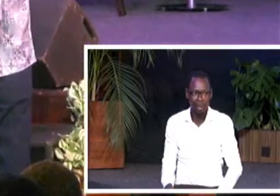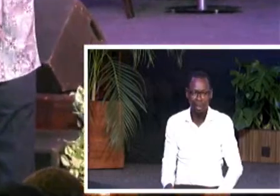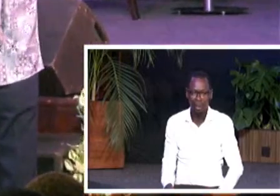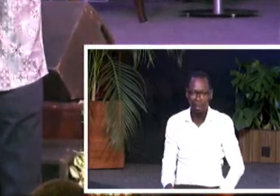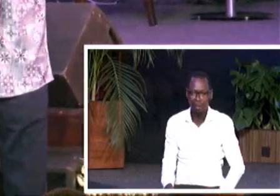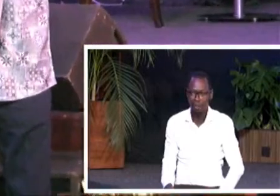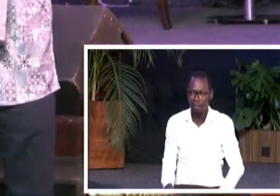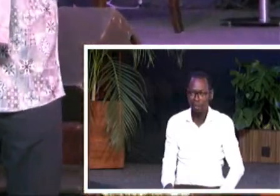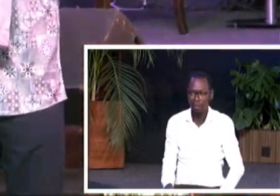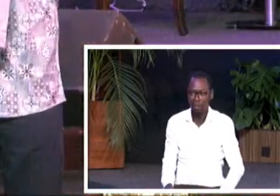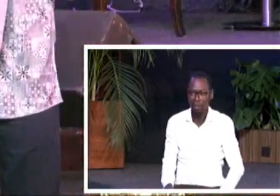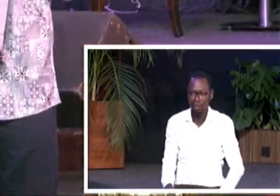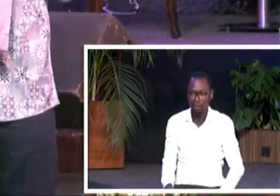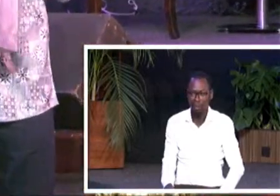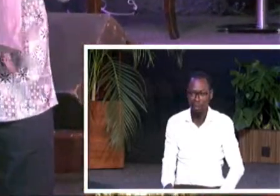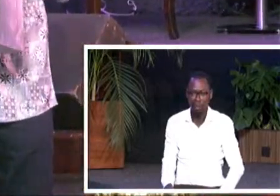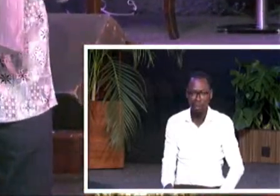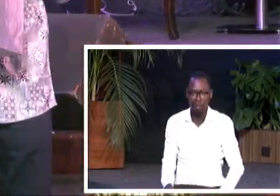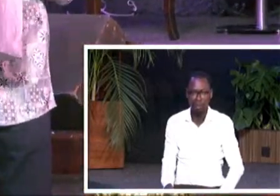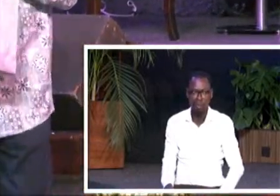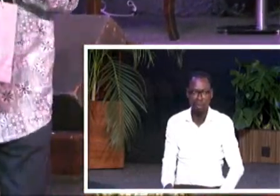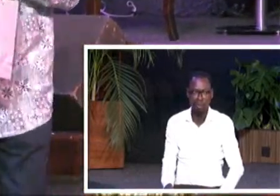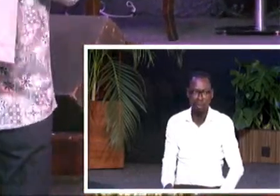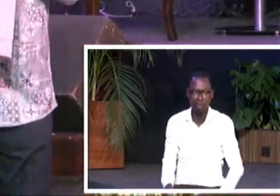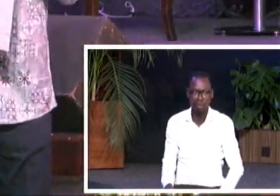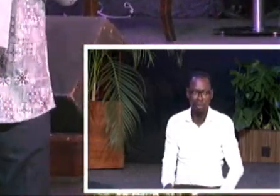stop the person. But some people know how to do it too.